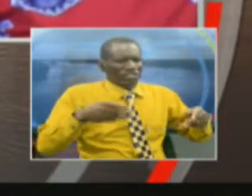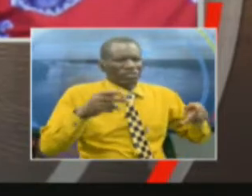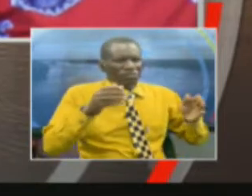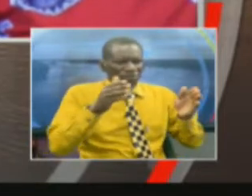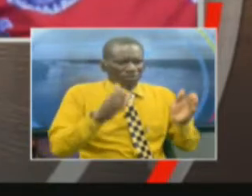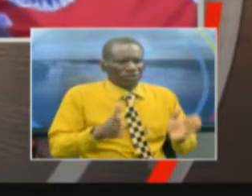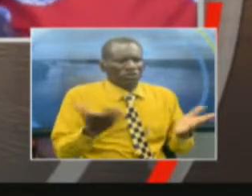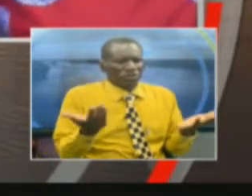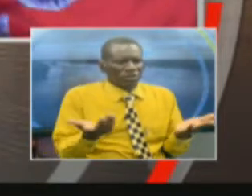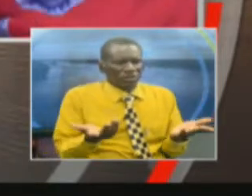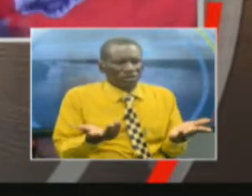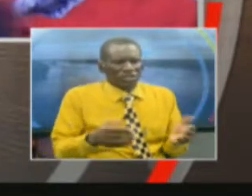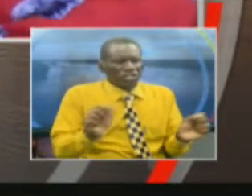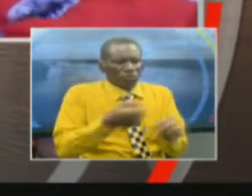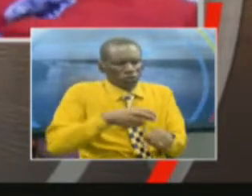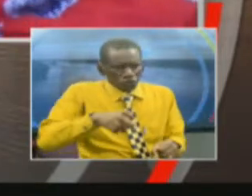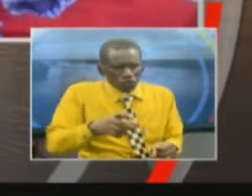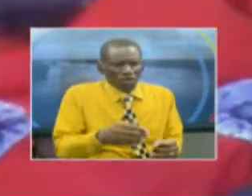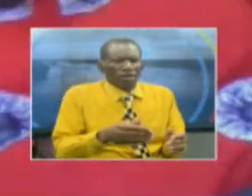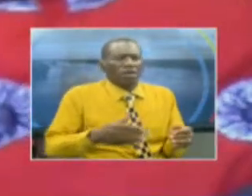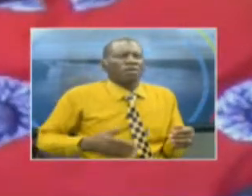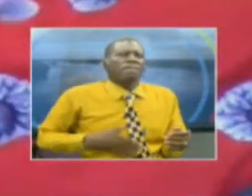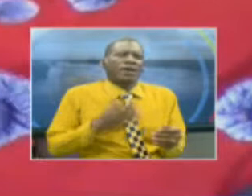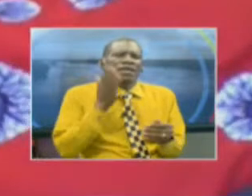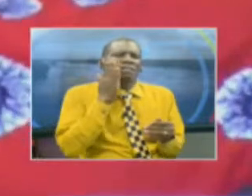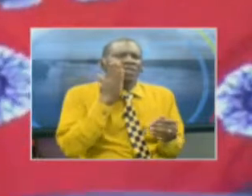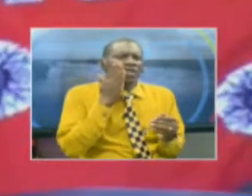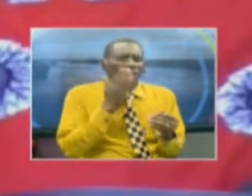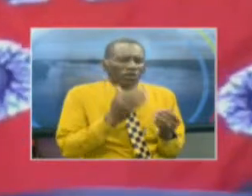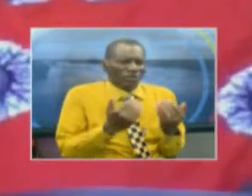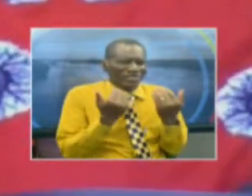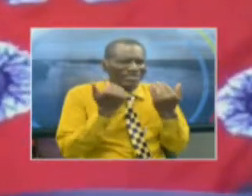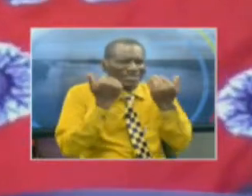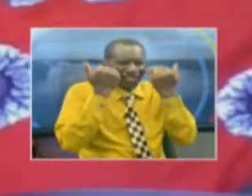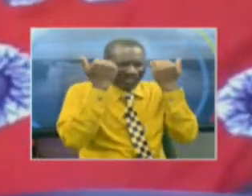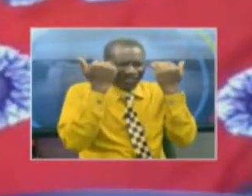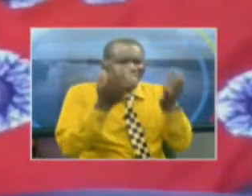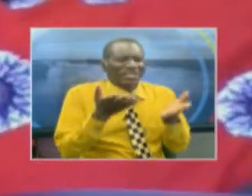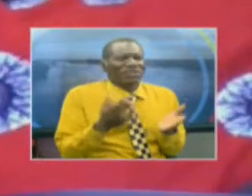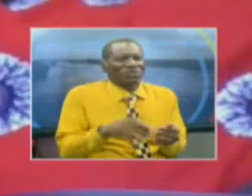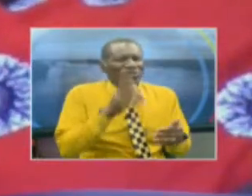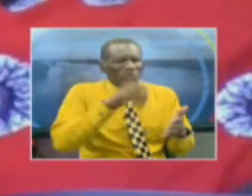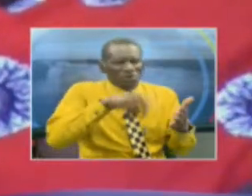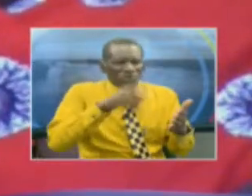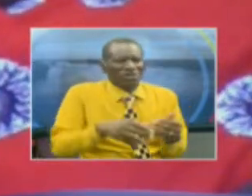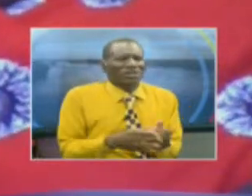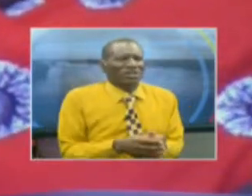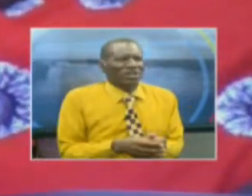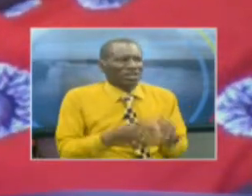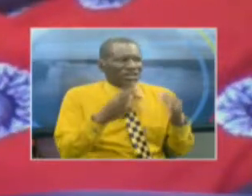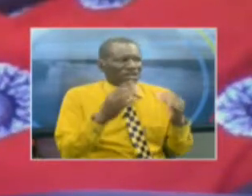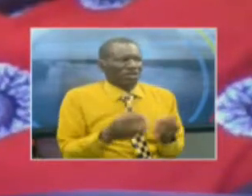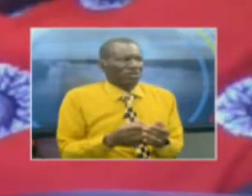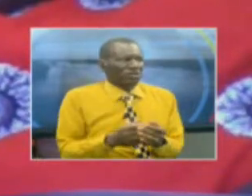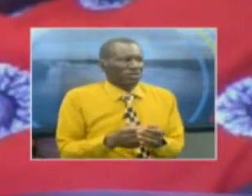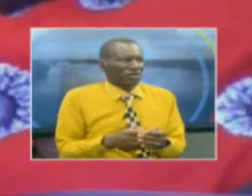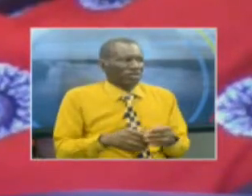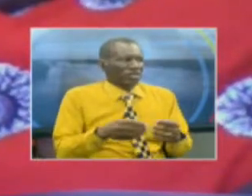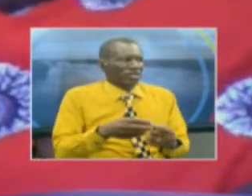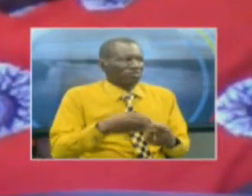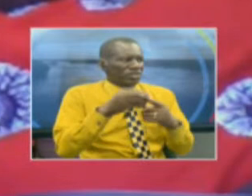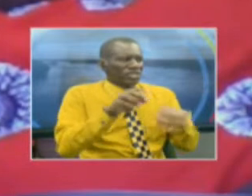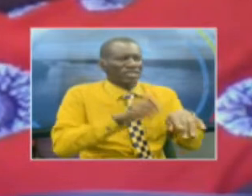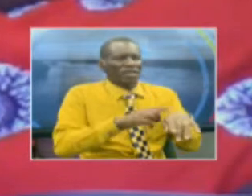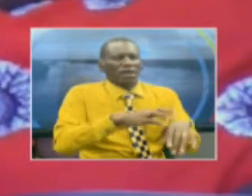do what. So my mom gets so much pressure, oh, nini. So the honest thing, when I went